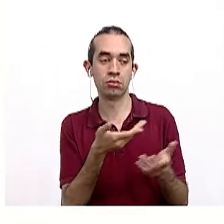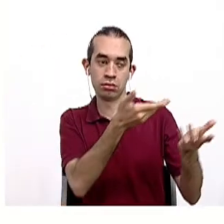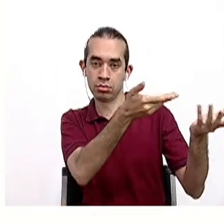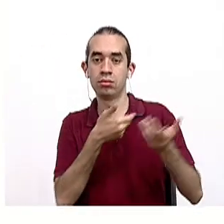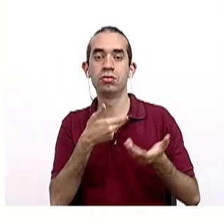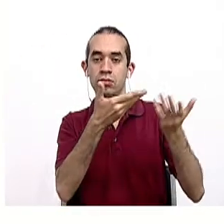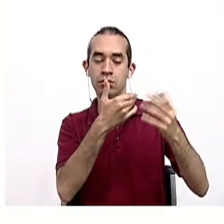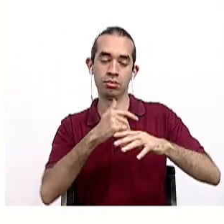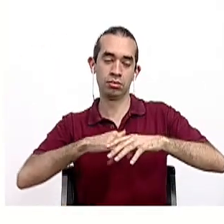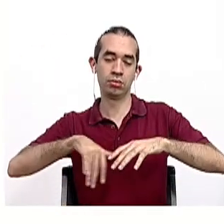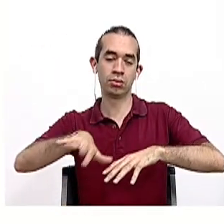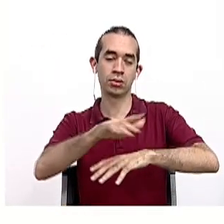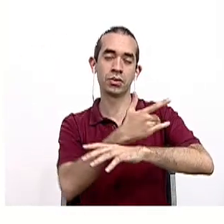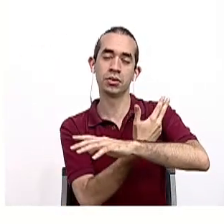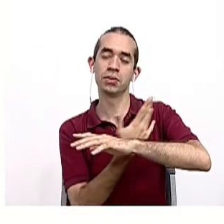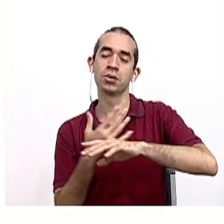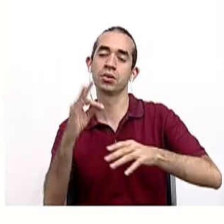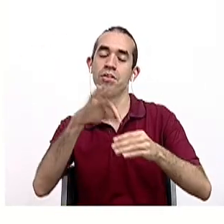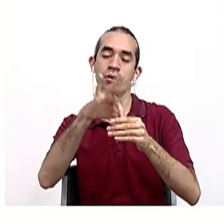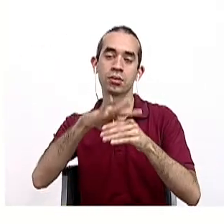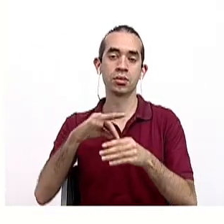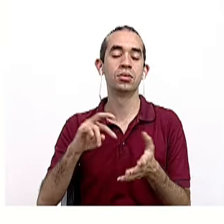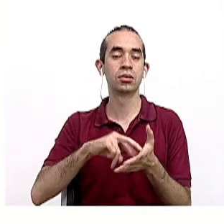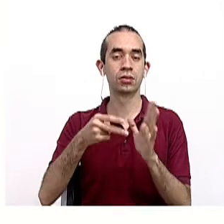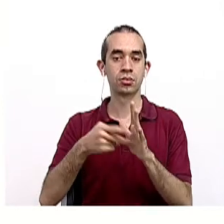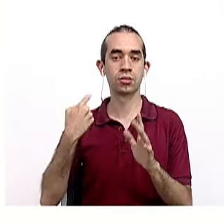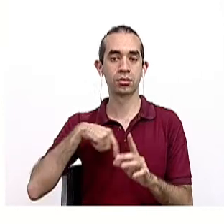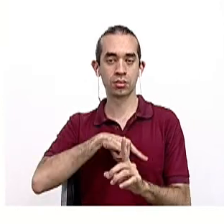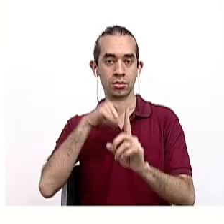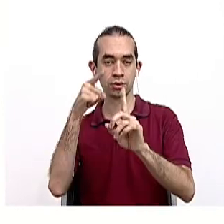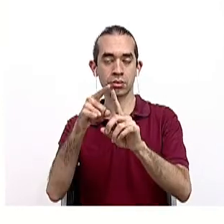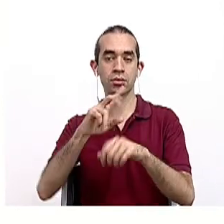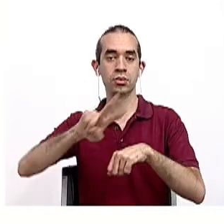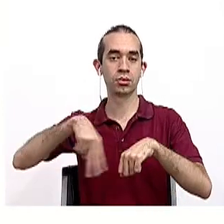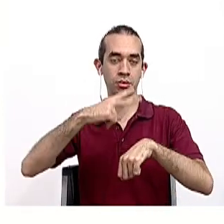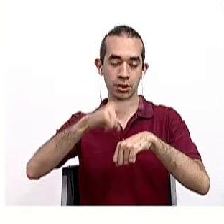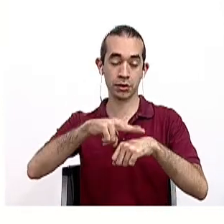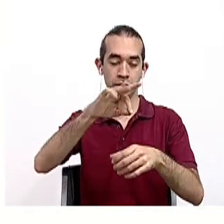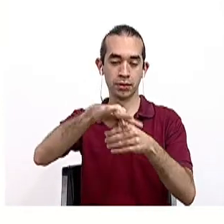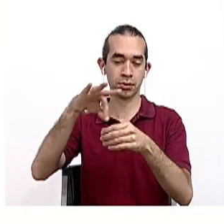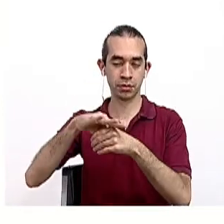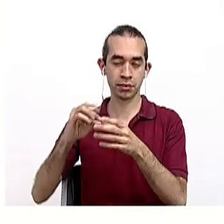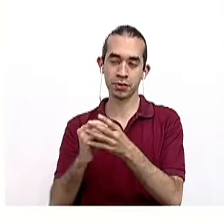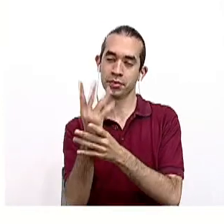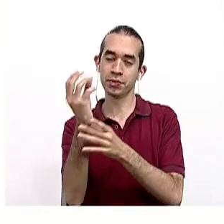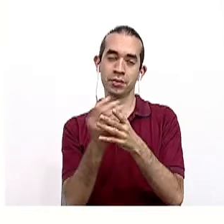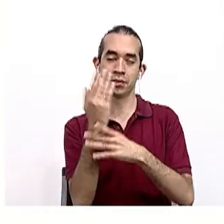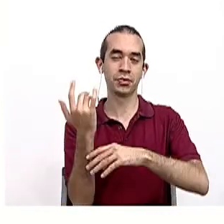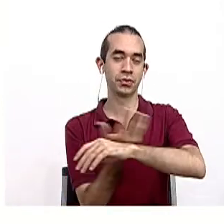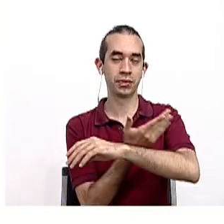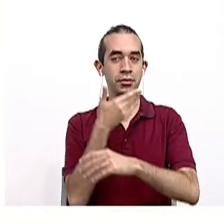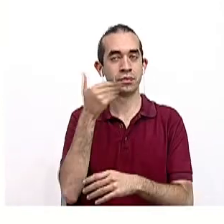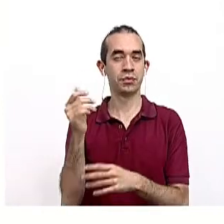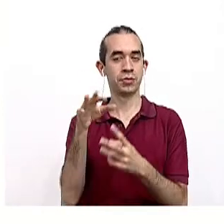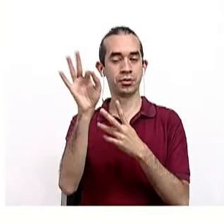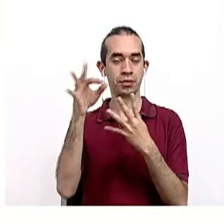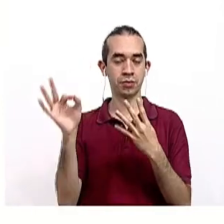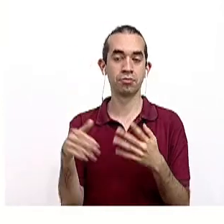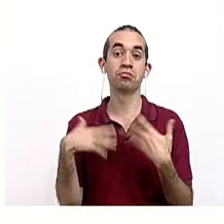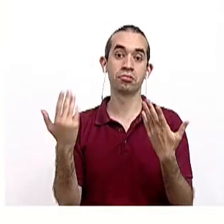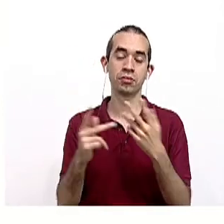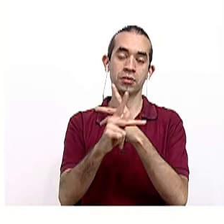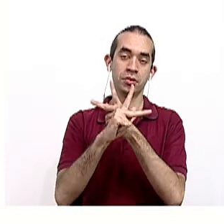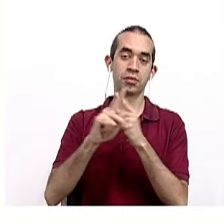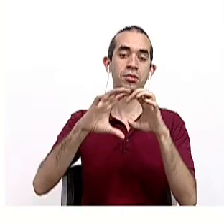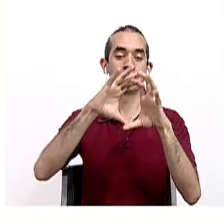in open fields. It means that we should look for naturally grown vegetables, which are the best options. So, to protect